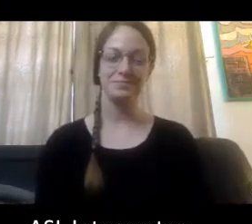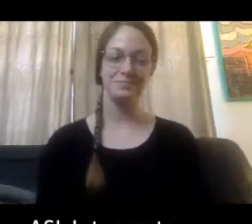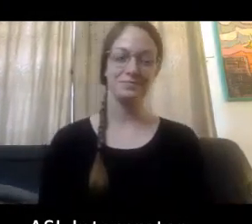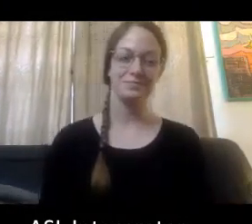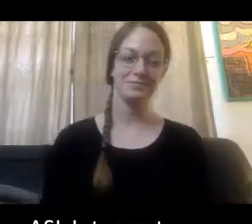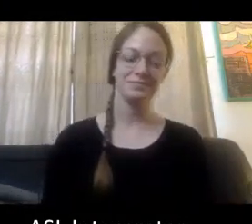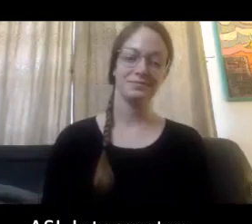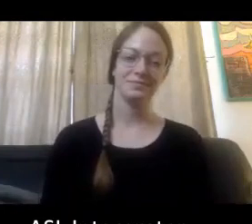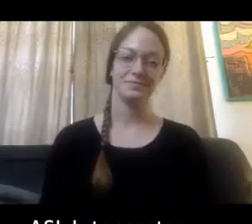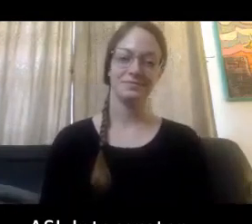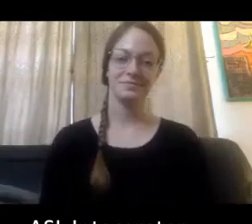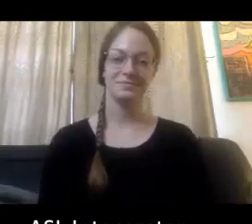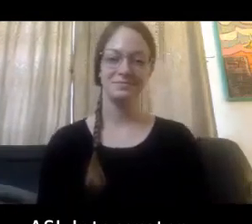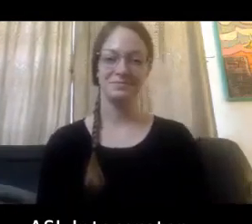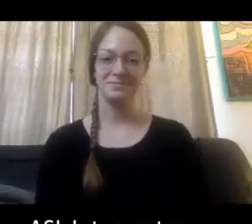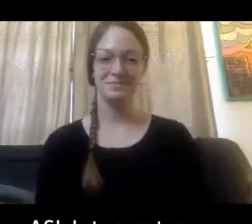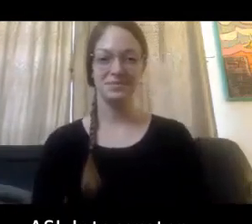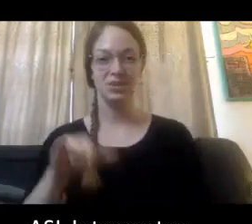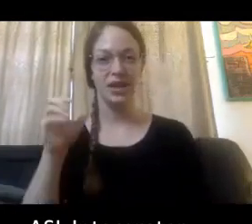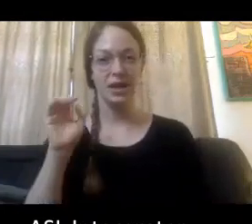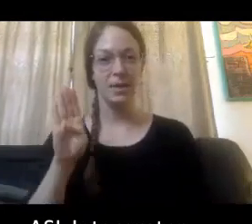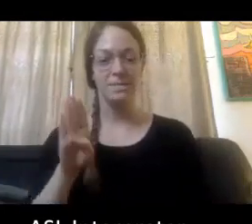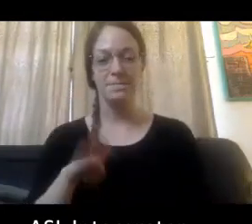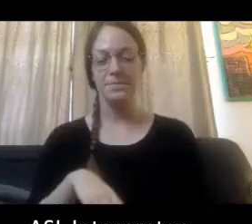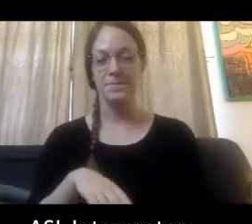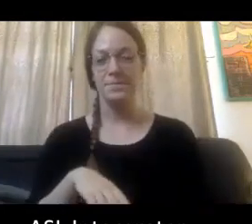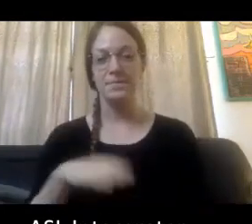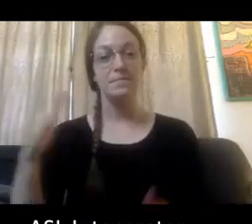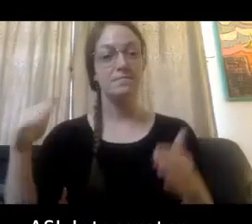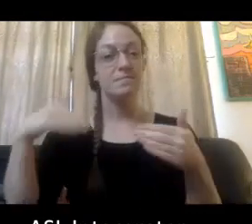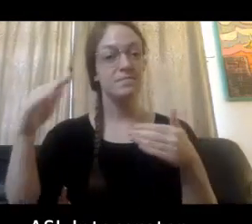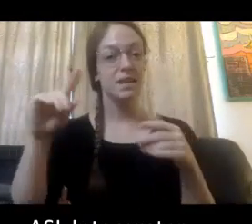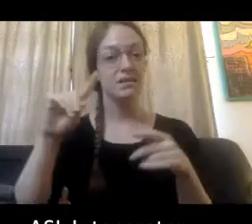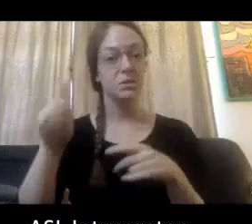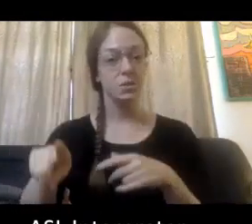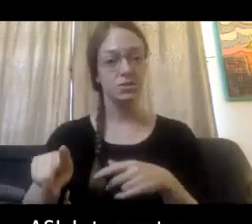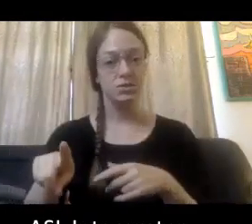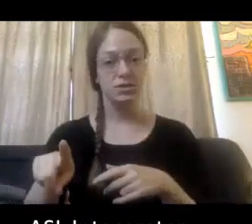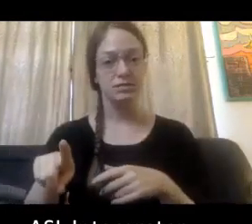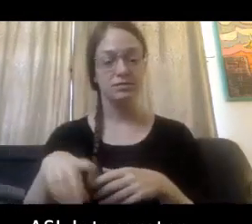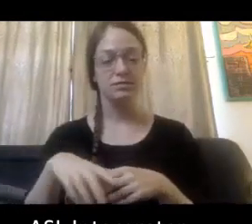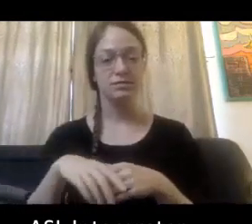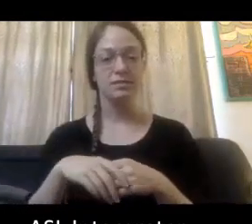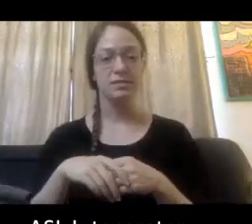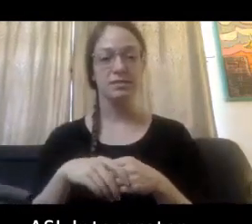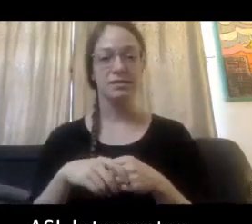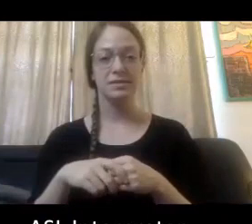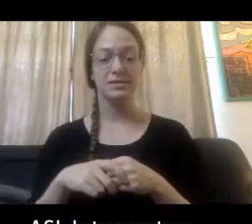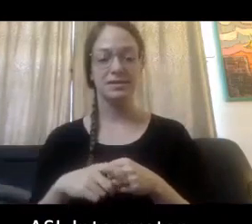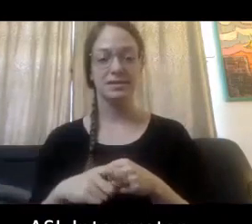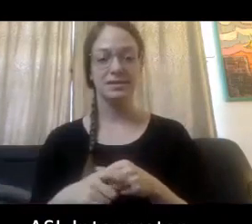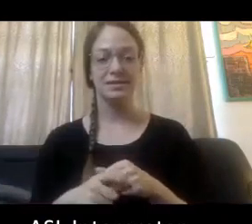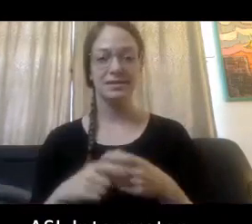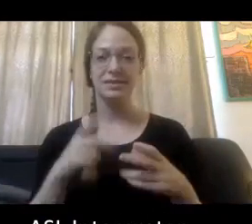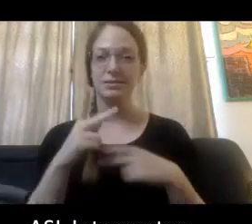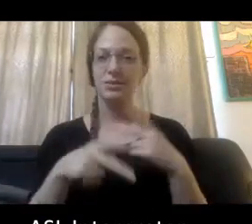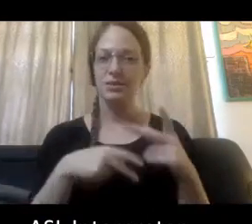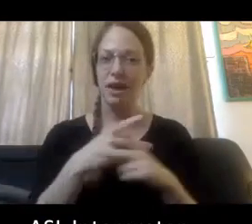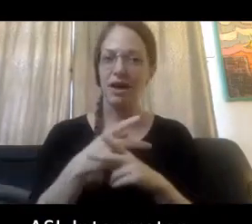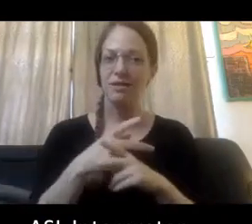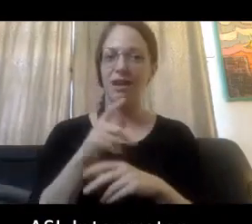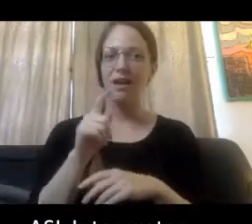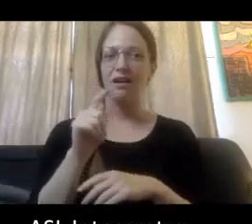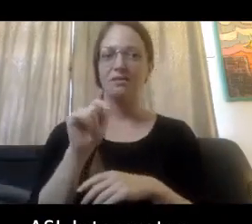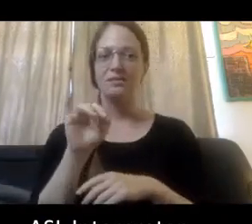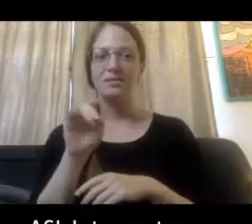Awesome. And so the next question that comes up is, what kind of tips and tricks and tools have